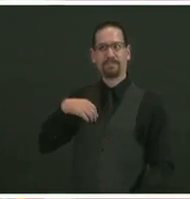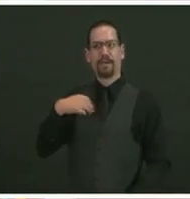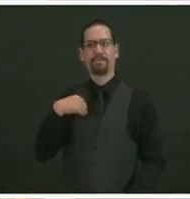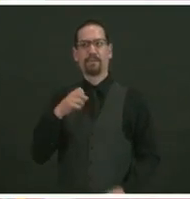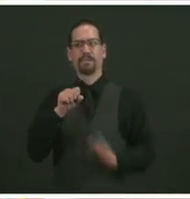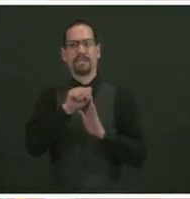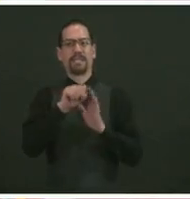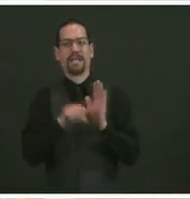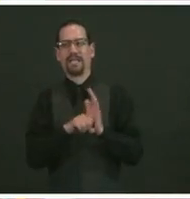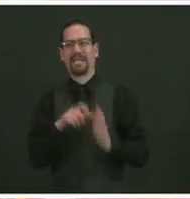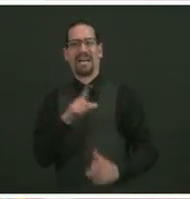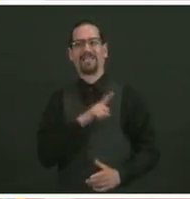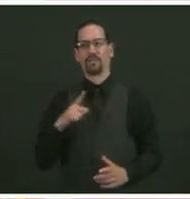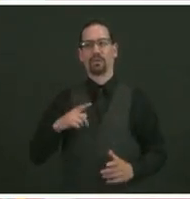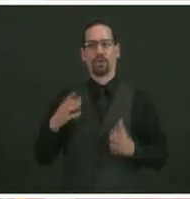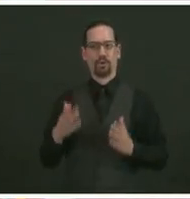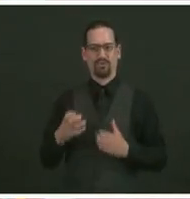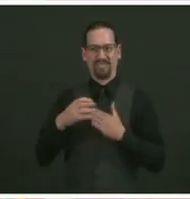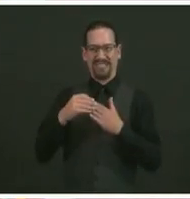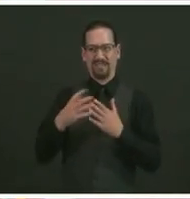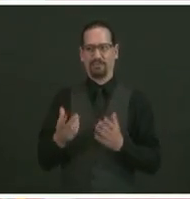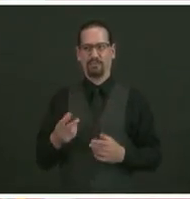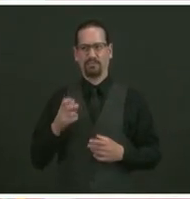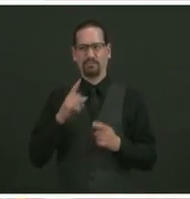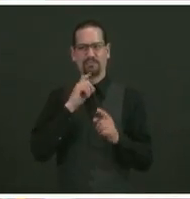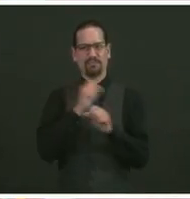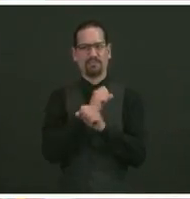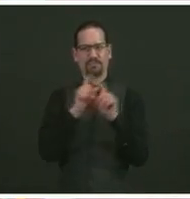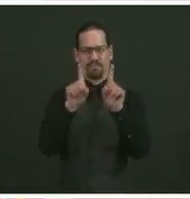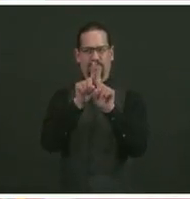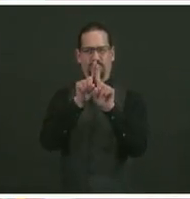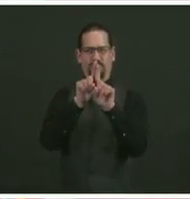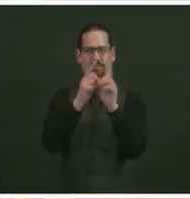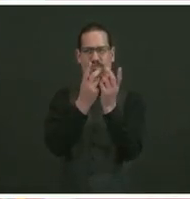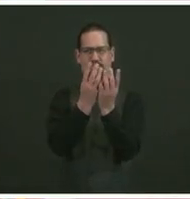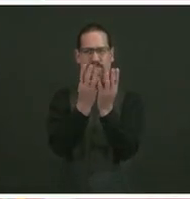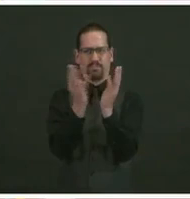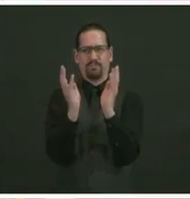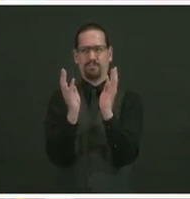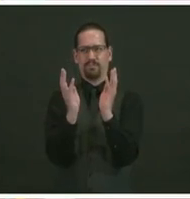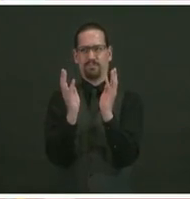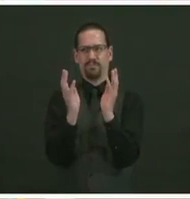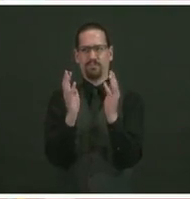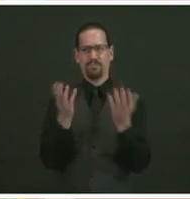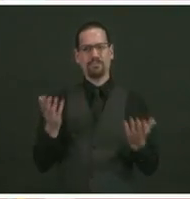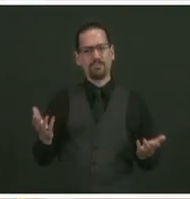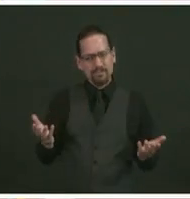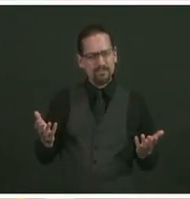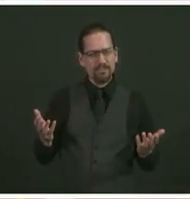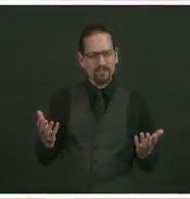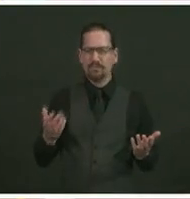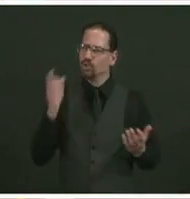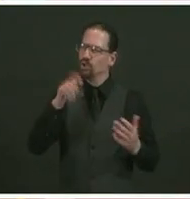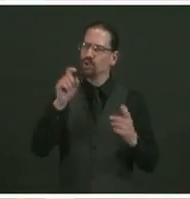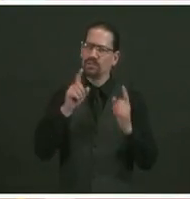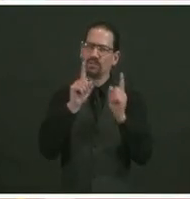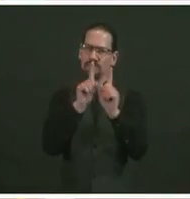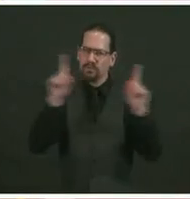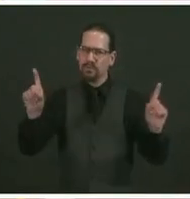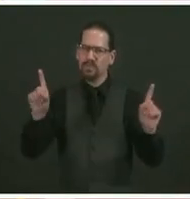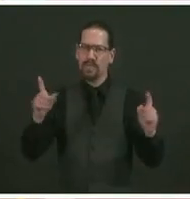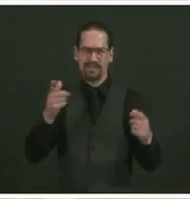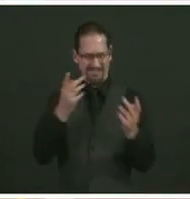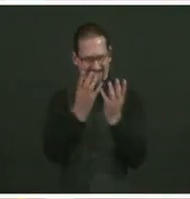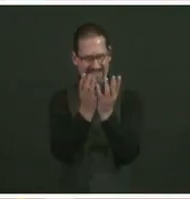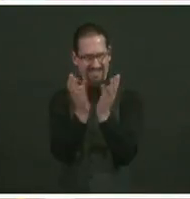shoulder to shoulder. And I said, you're supposed to be spaced out, standing there for over 15 minutes. And one of them, I don't